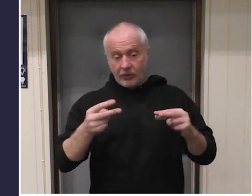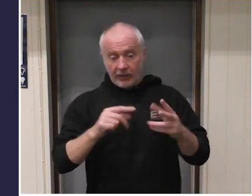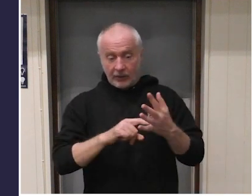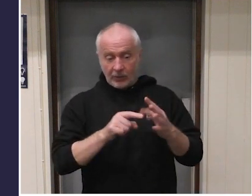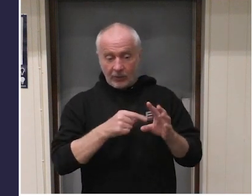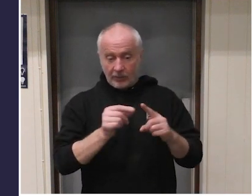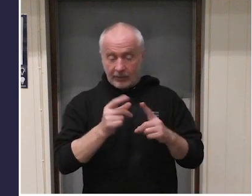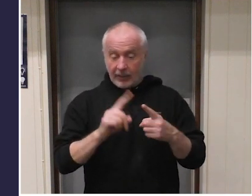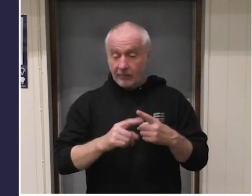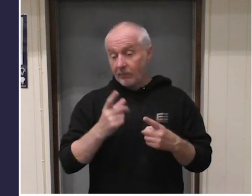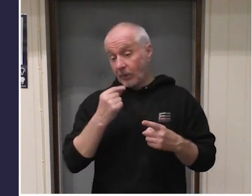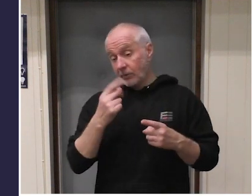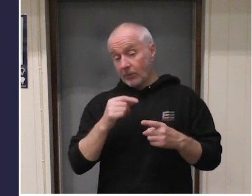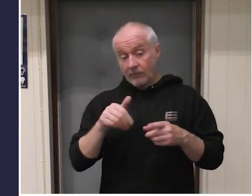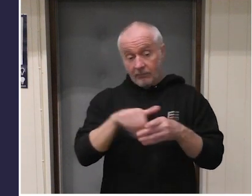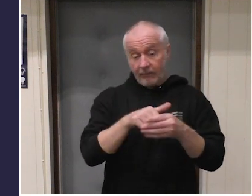to stochasticity.